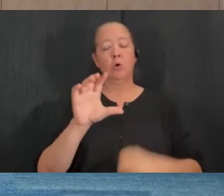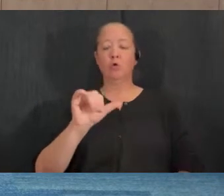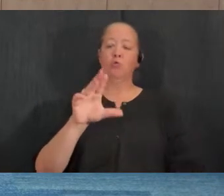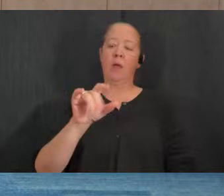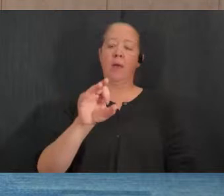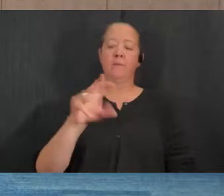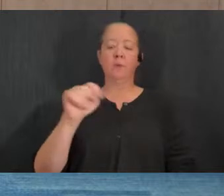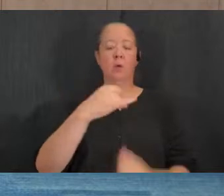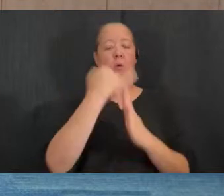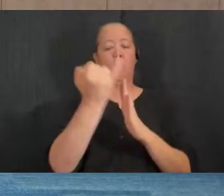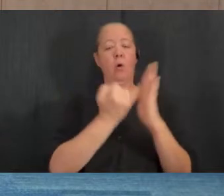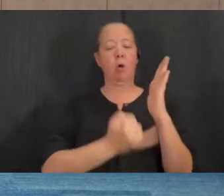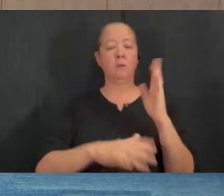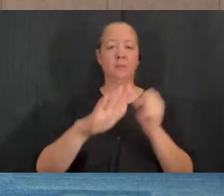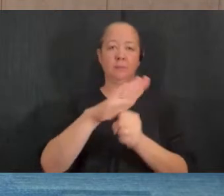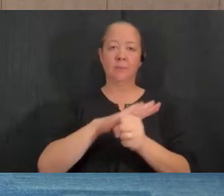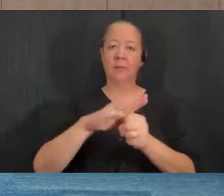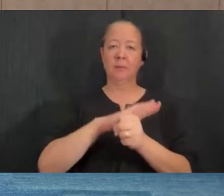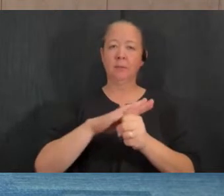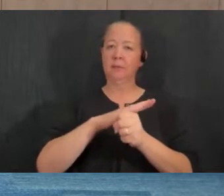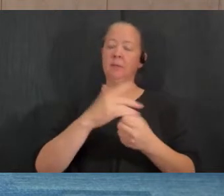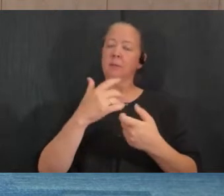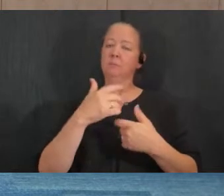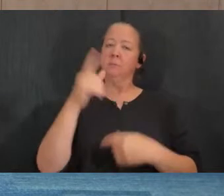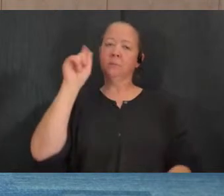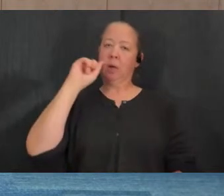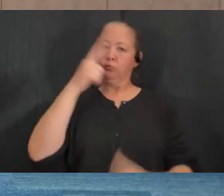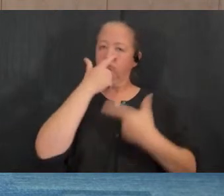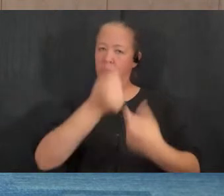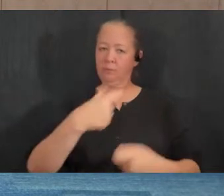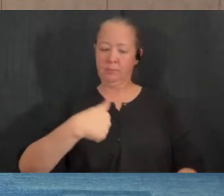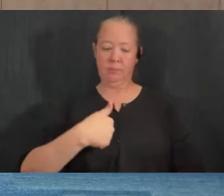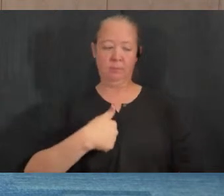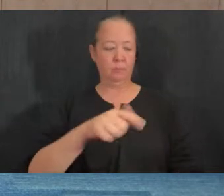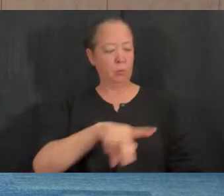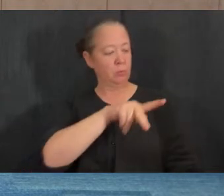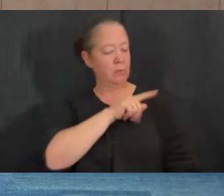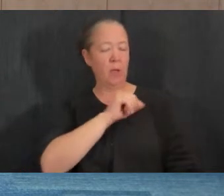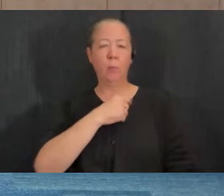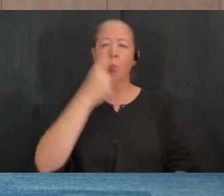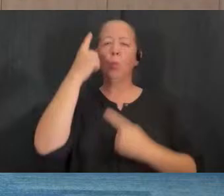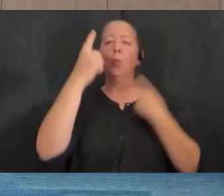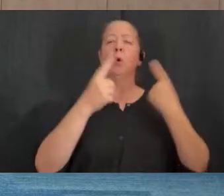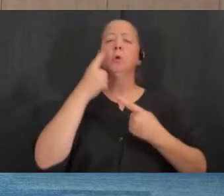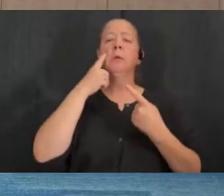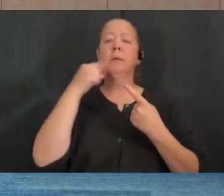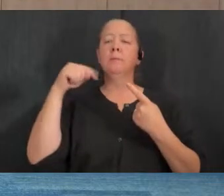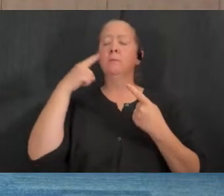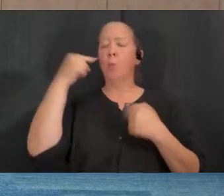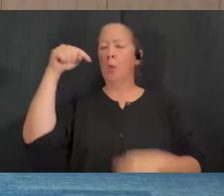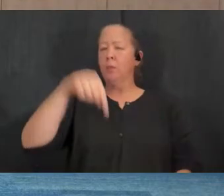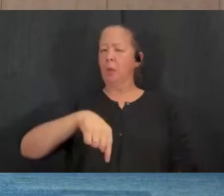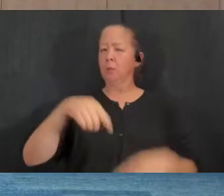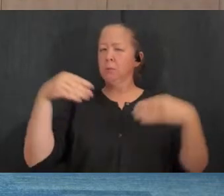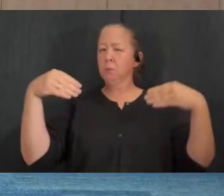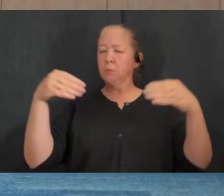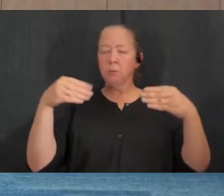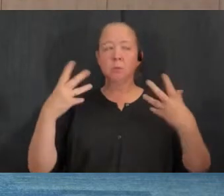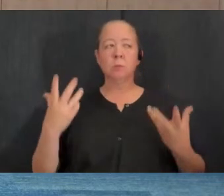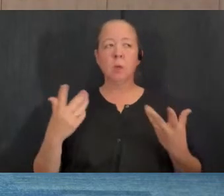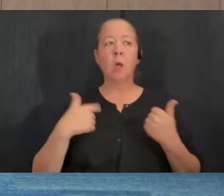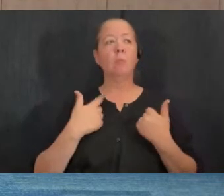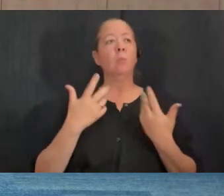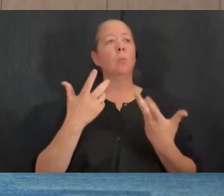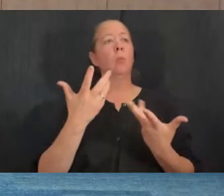to me personally. But I was wondering, in this context, I would love to hear a little